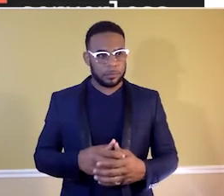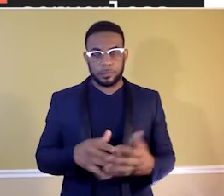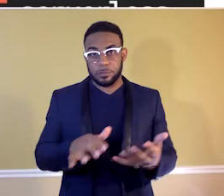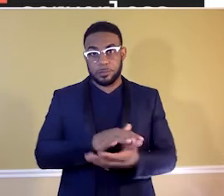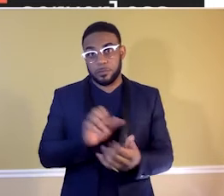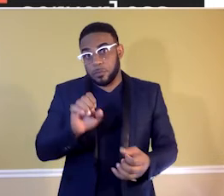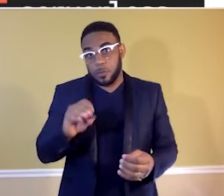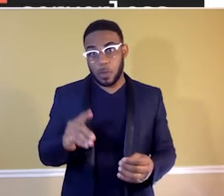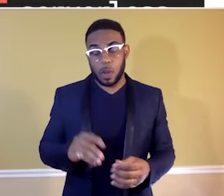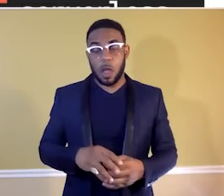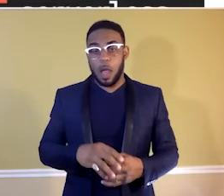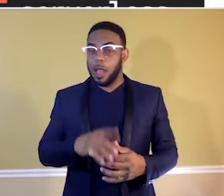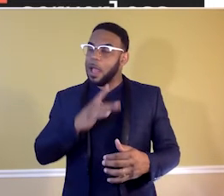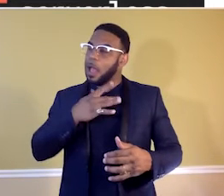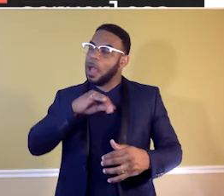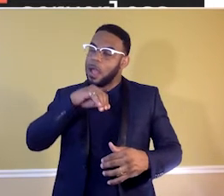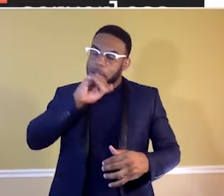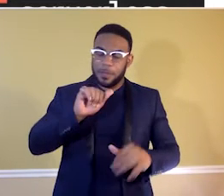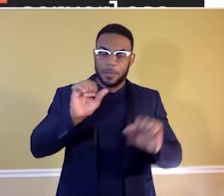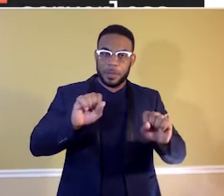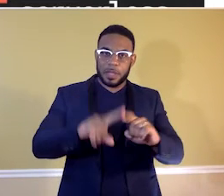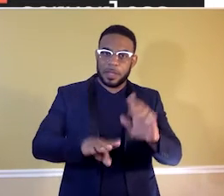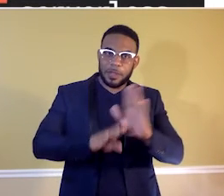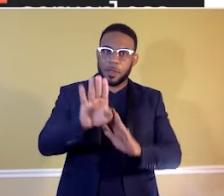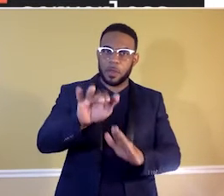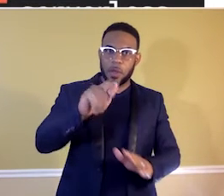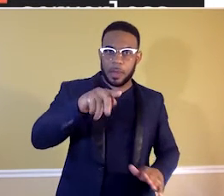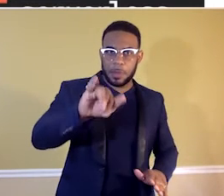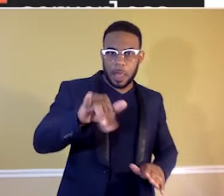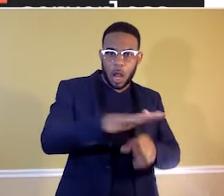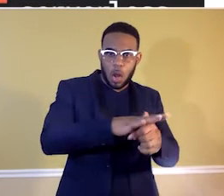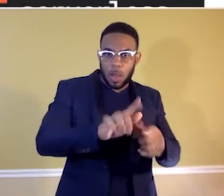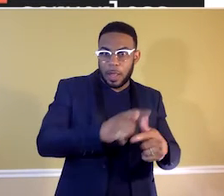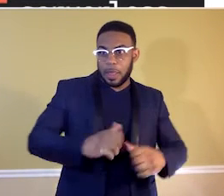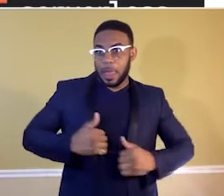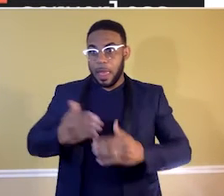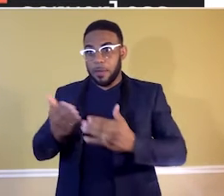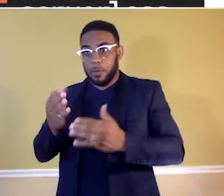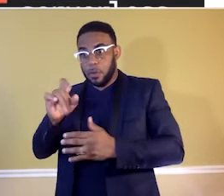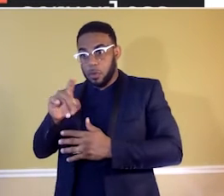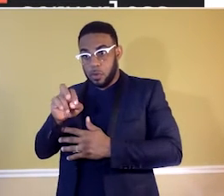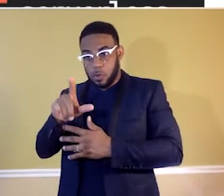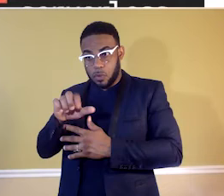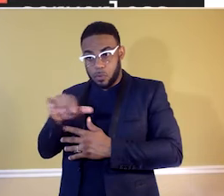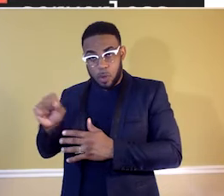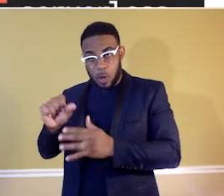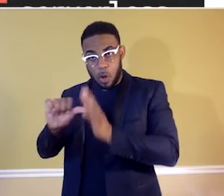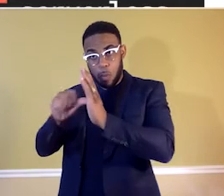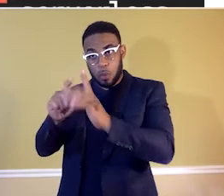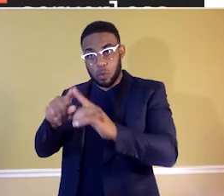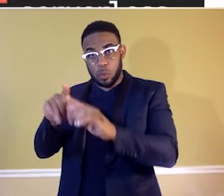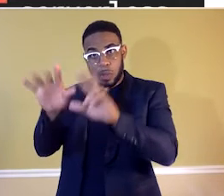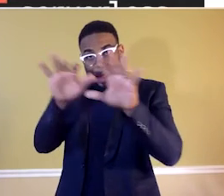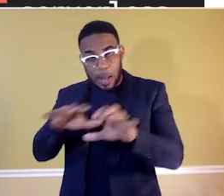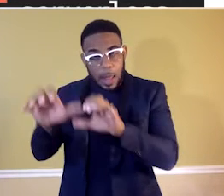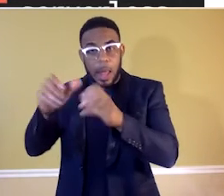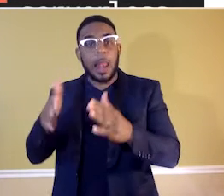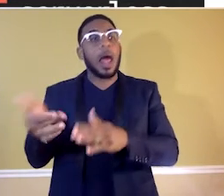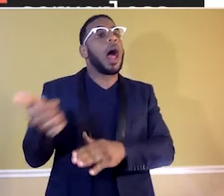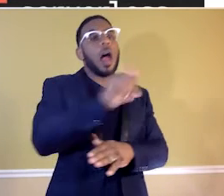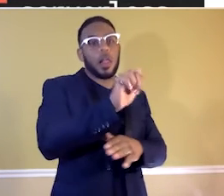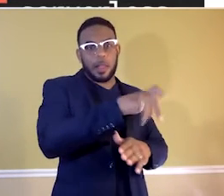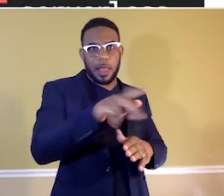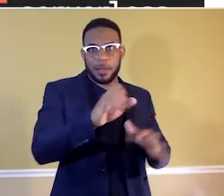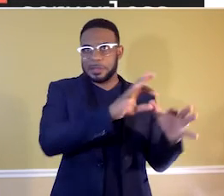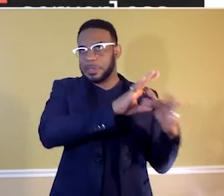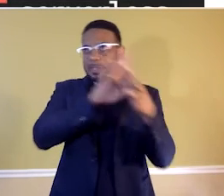bandwidth. So I really like the ability to just develop your API locally and then have serverless push it to the cloud and let other